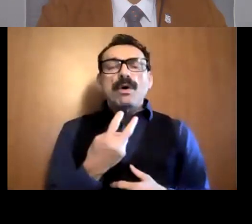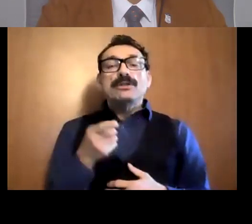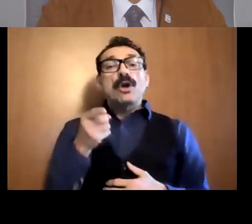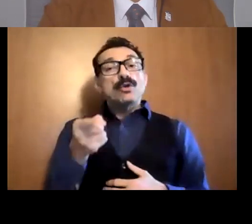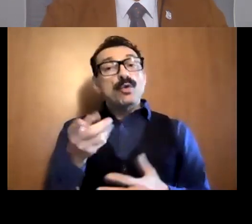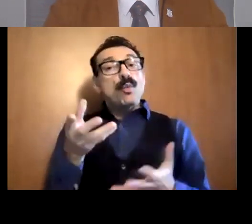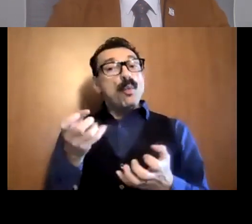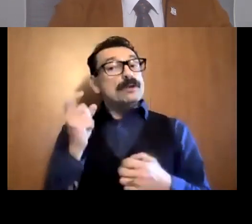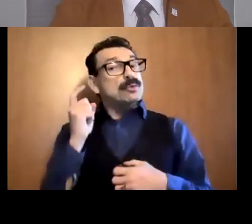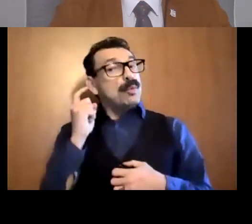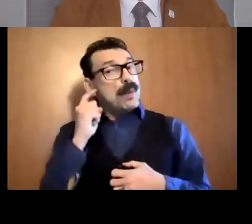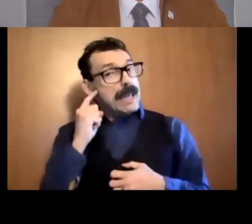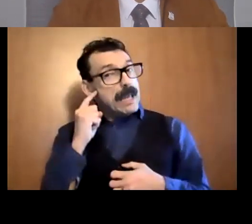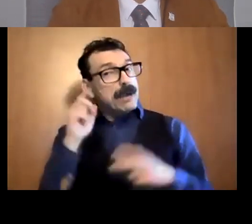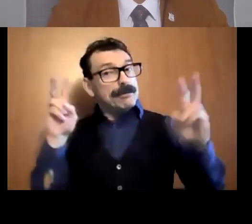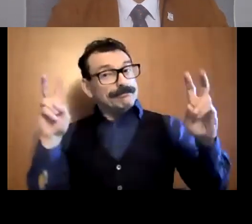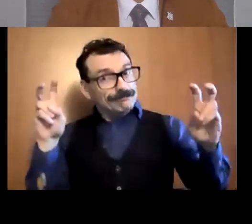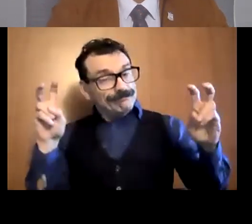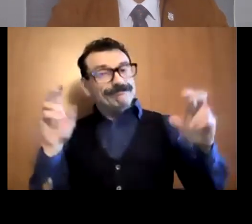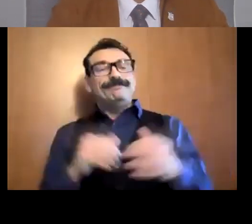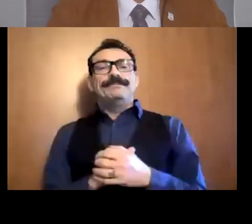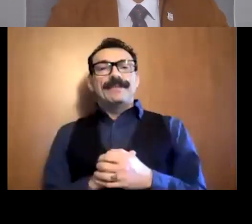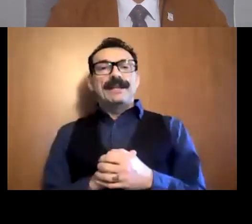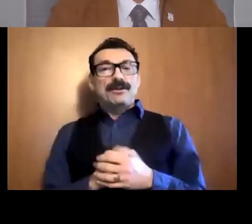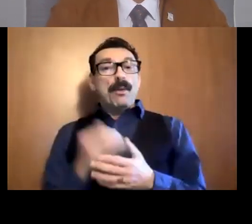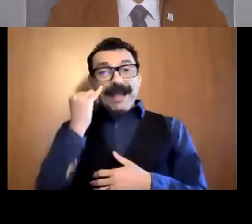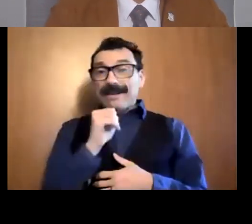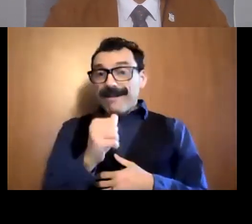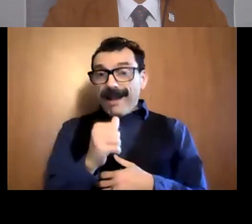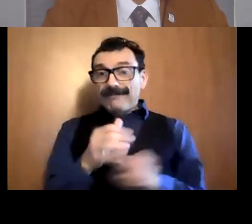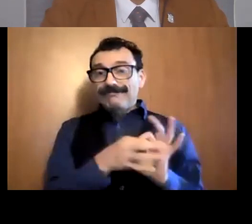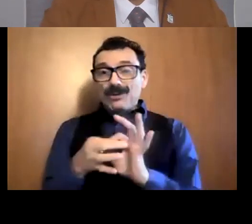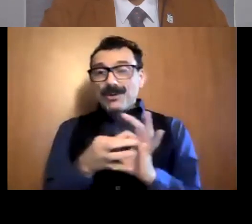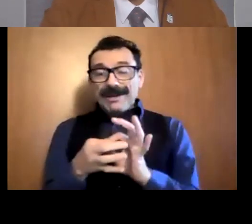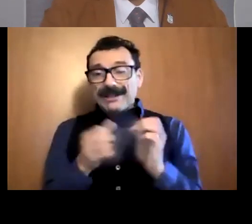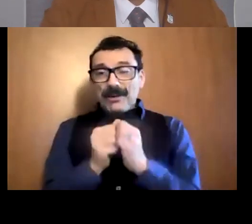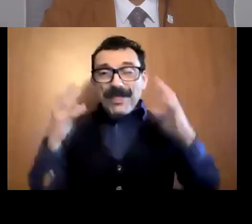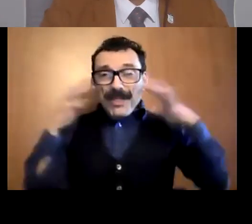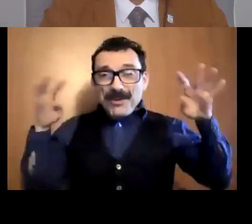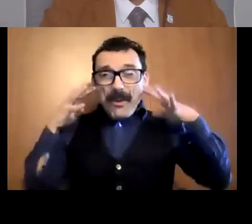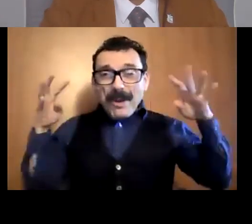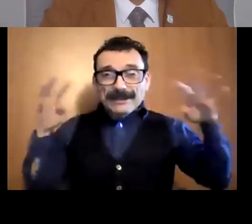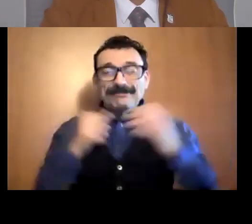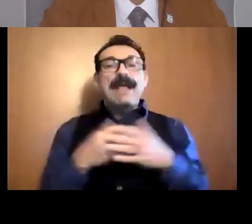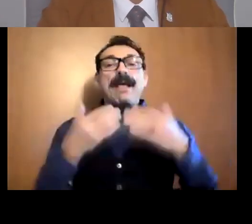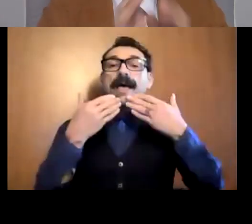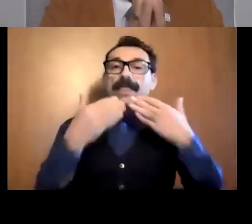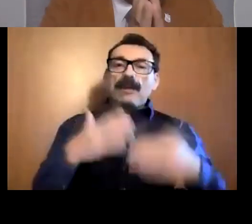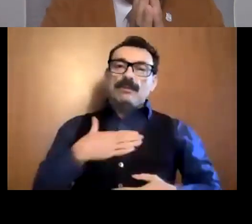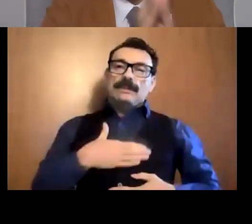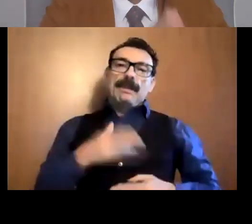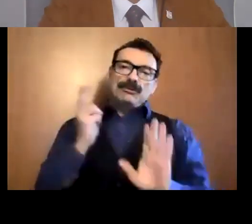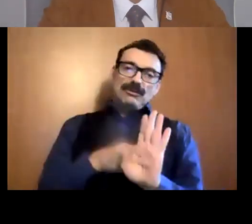if we don't, we'll be numb to the noise. So that's all I want to say. So just thank you. It was a pleasure being here.